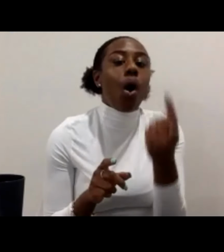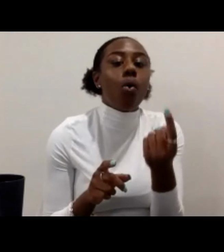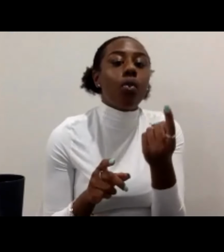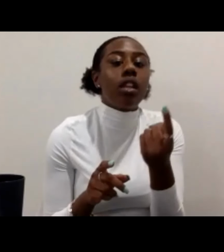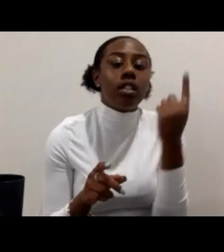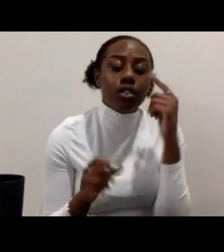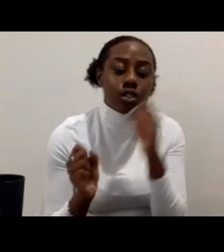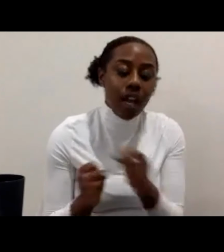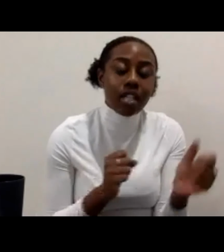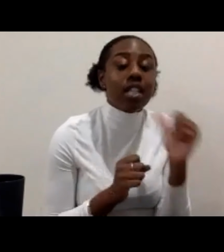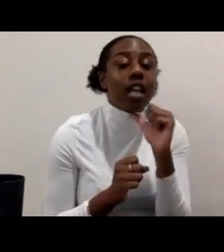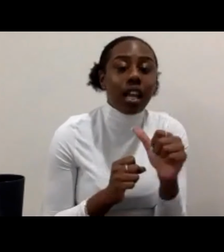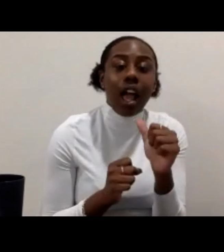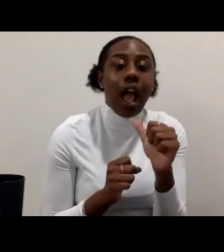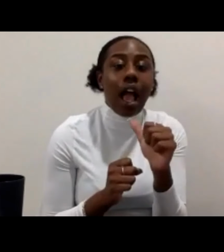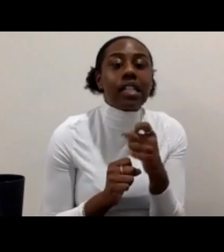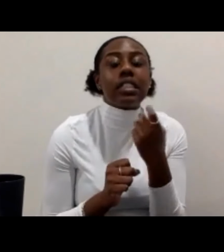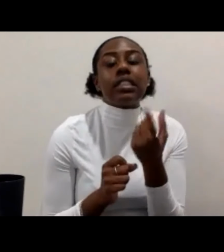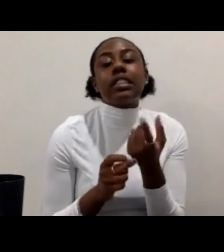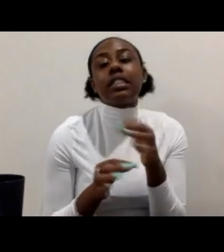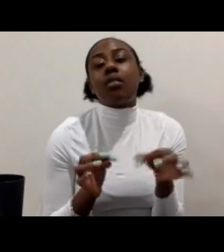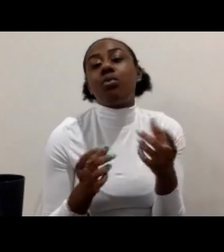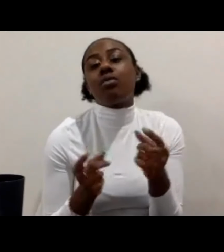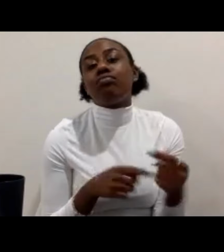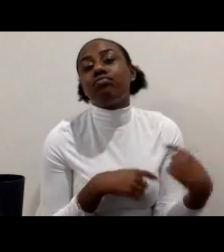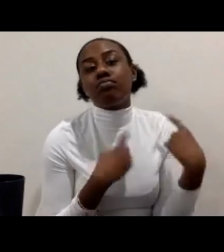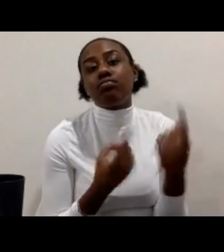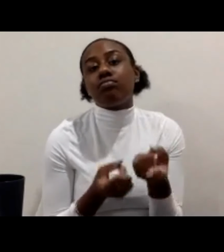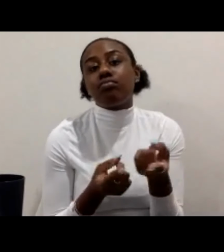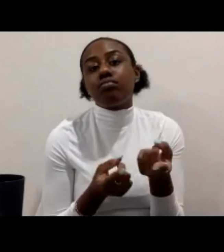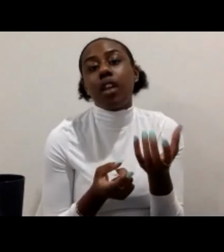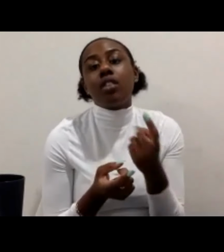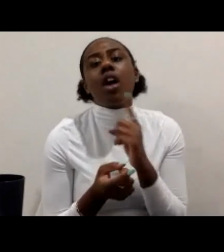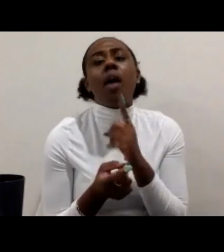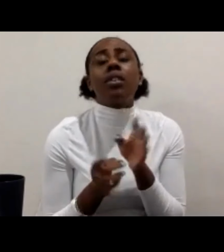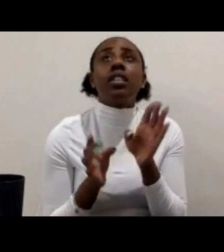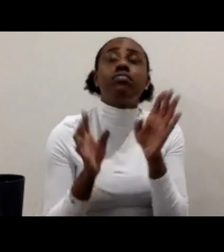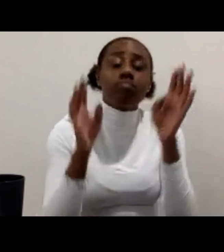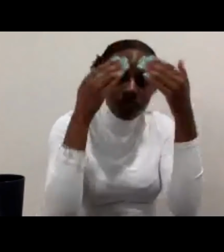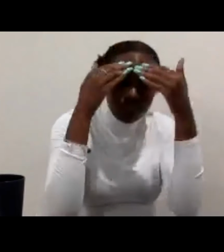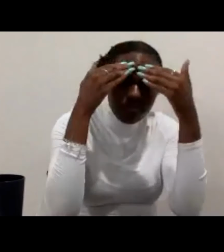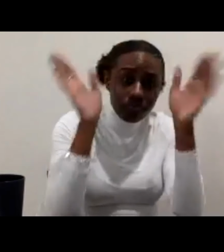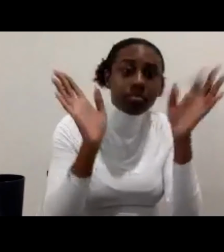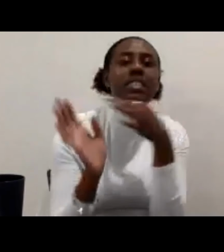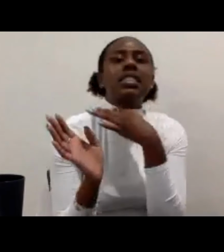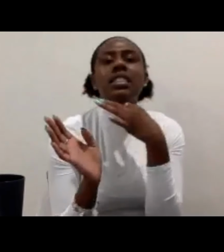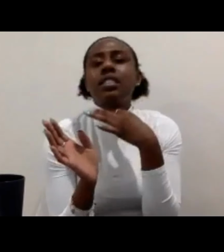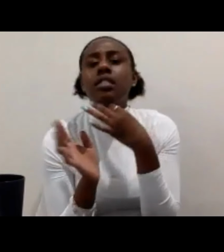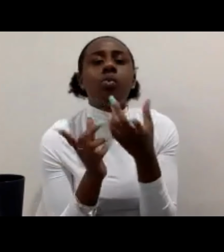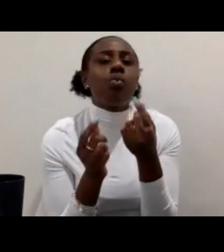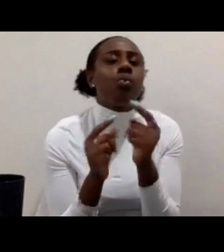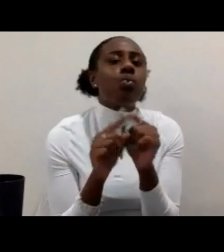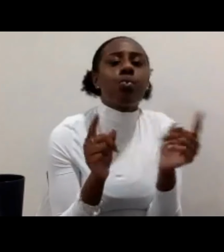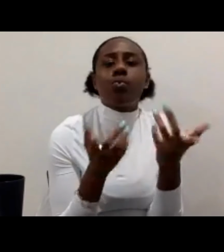mean? This is just what we've done so far. And I'm really open and really like, curious to know, like, what should we do differently? How can